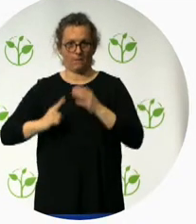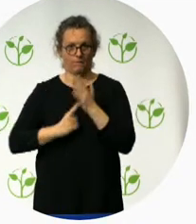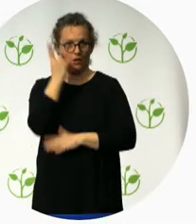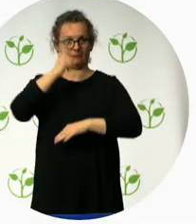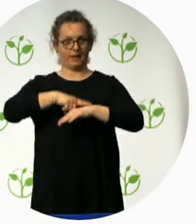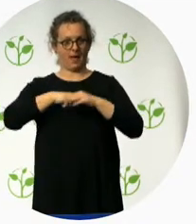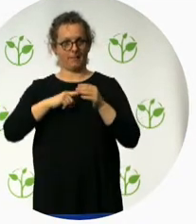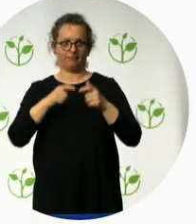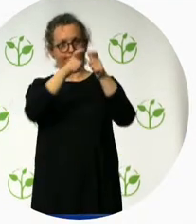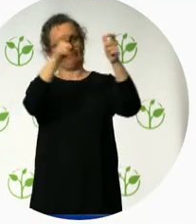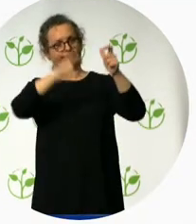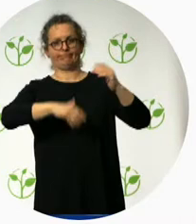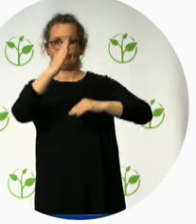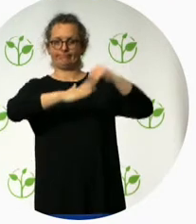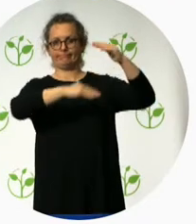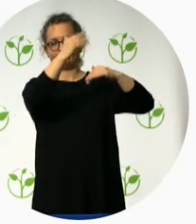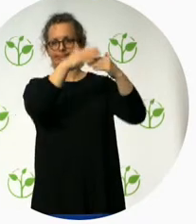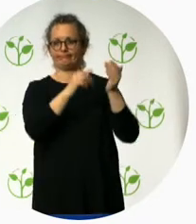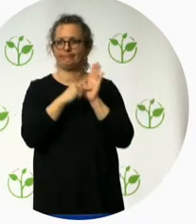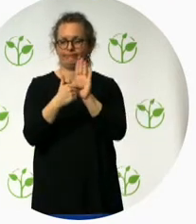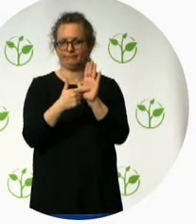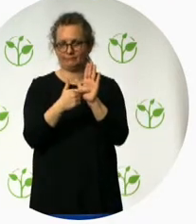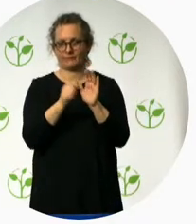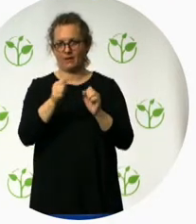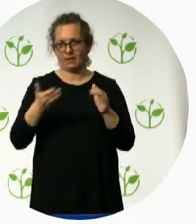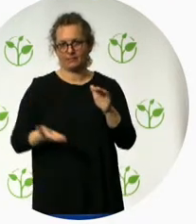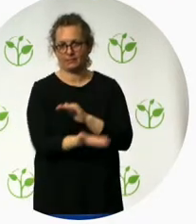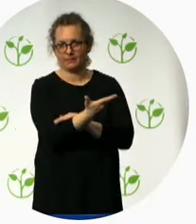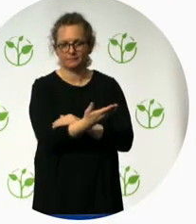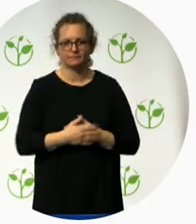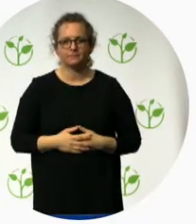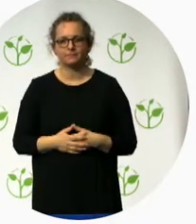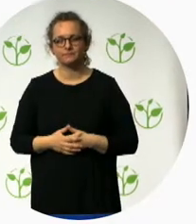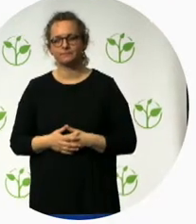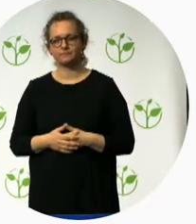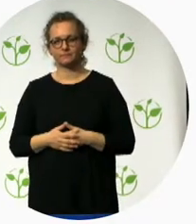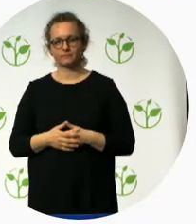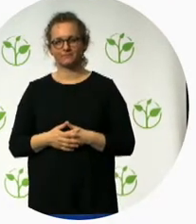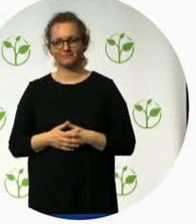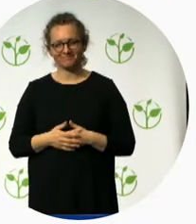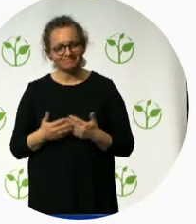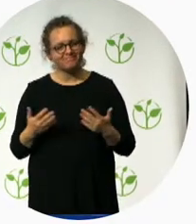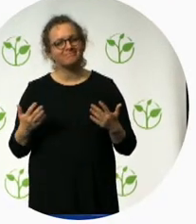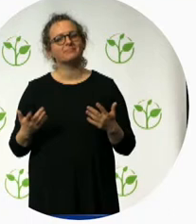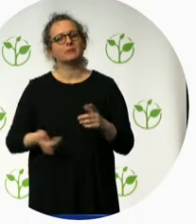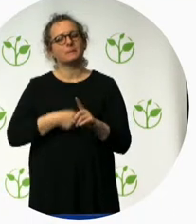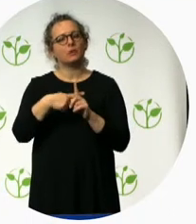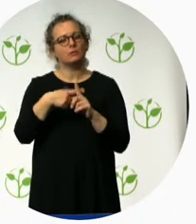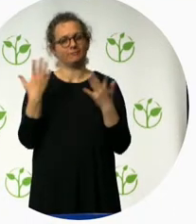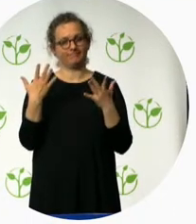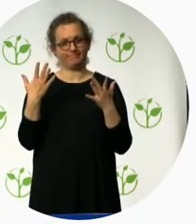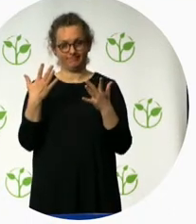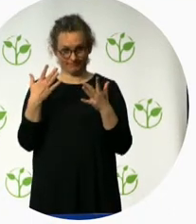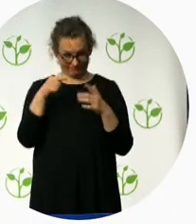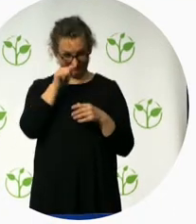also, it's a role model for another training center to take it as